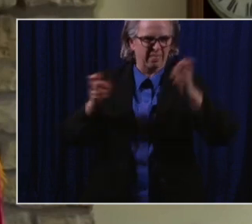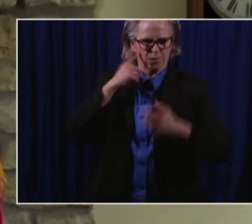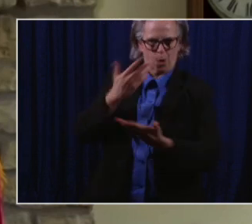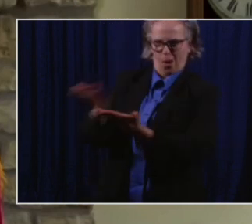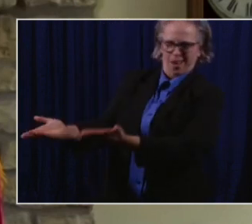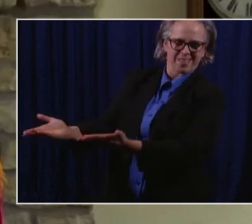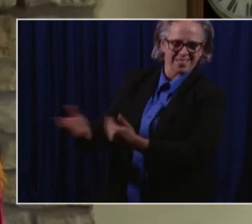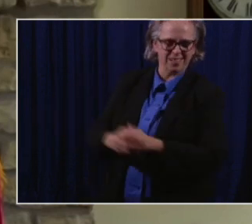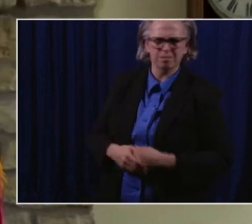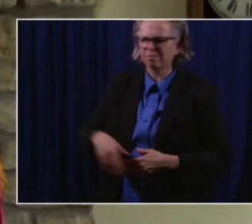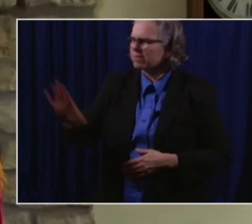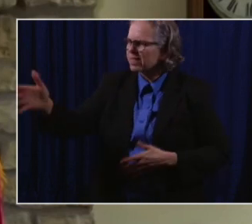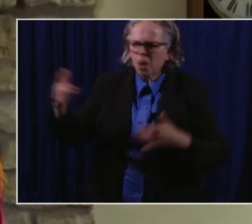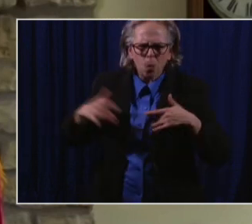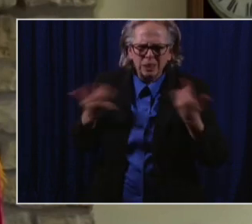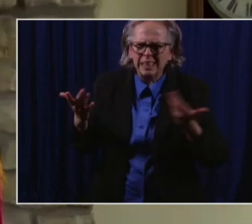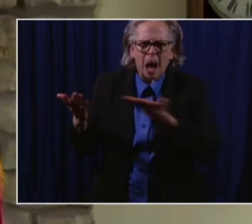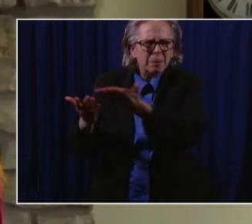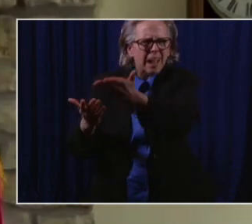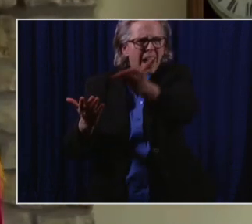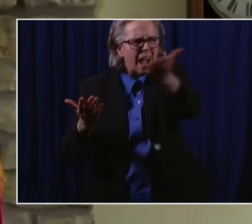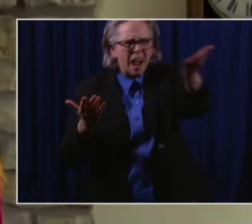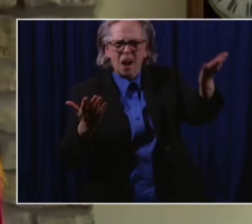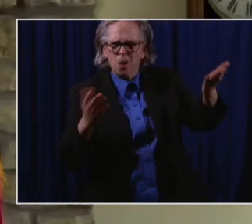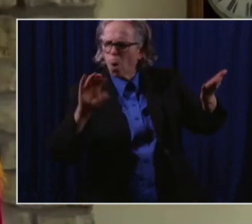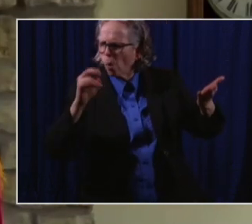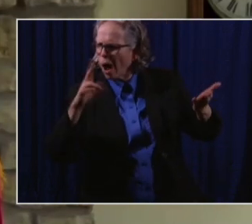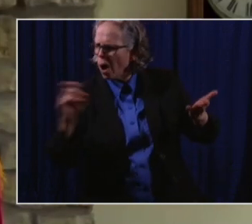you're seeing out there. I mean, we know that,